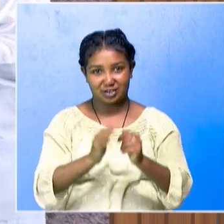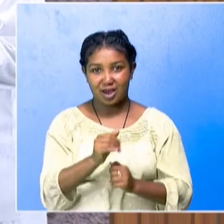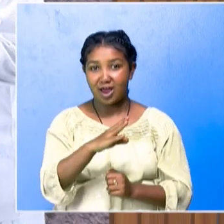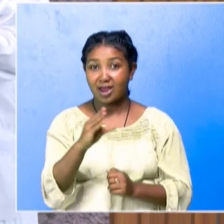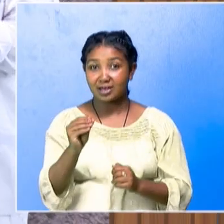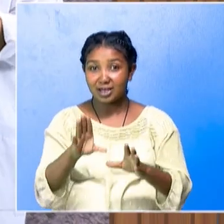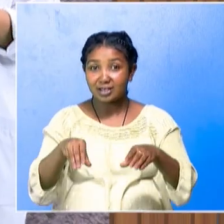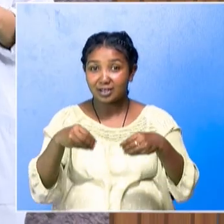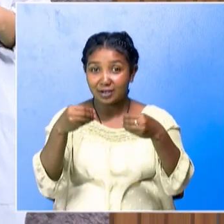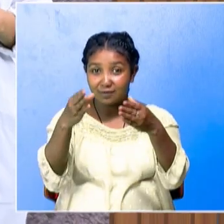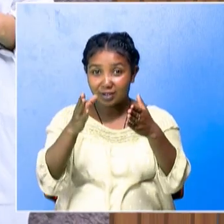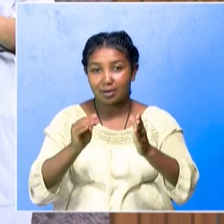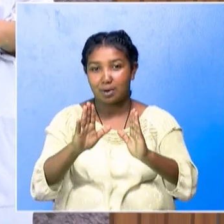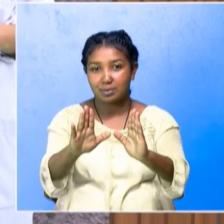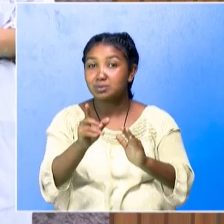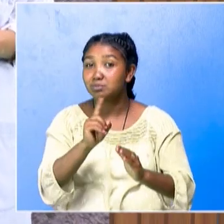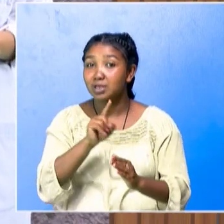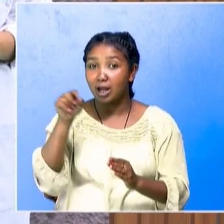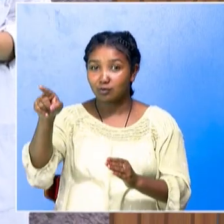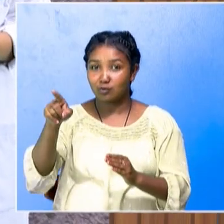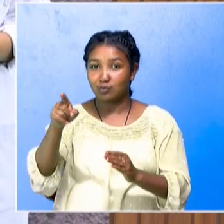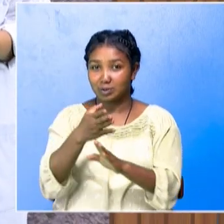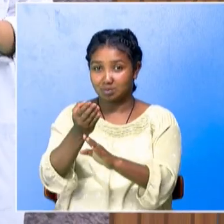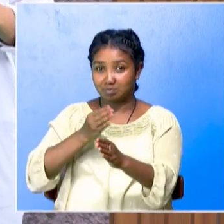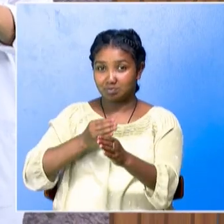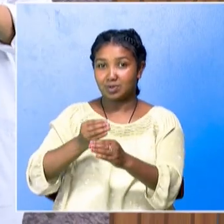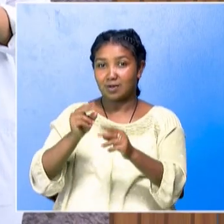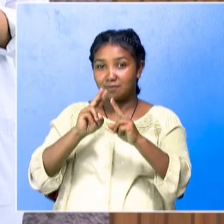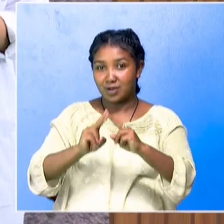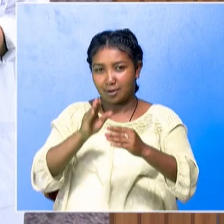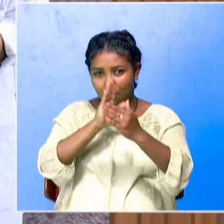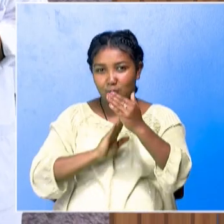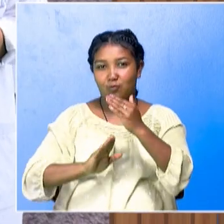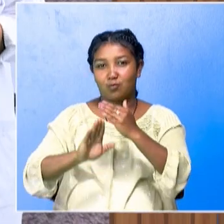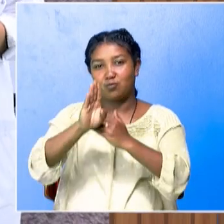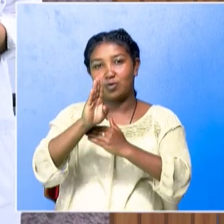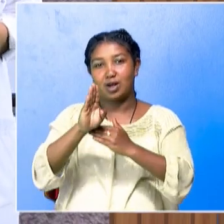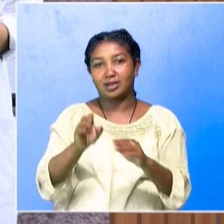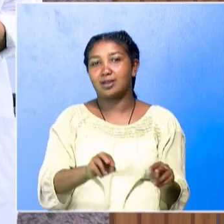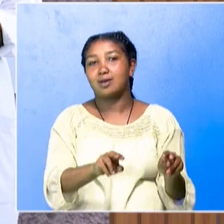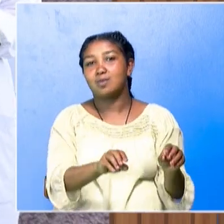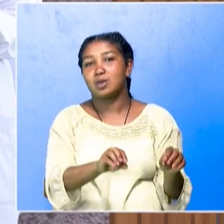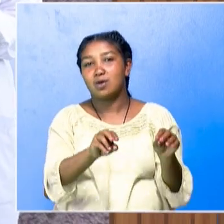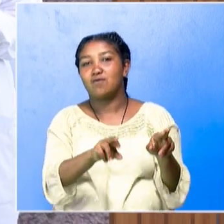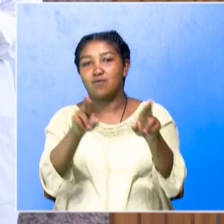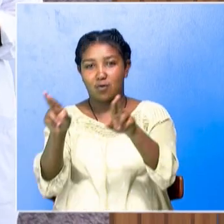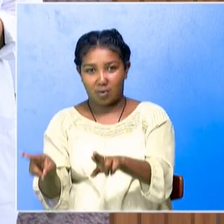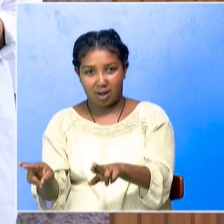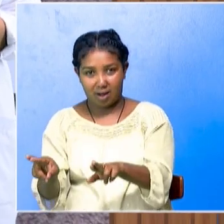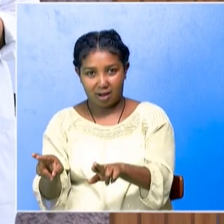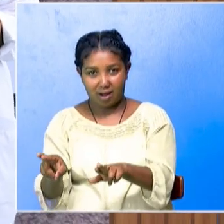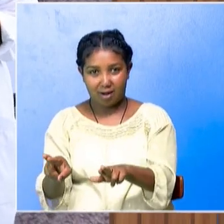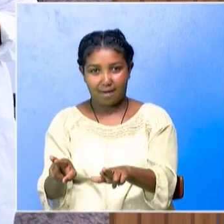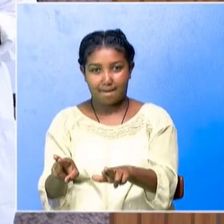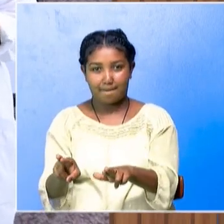and also is a very, what I told you already, a very formal and also